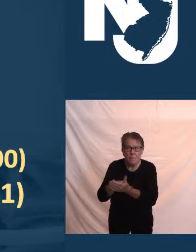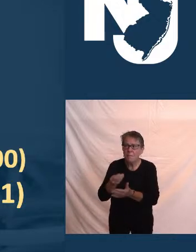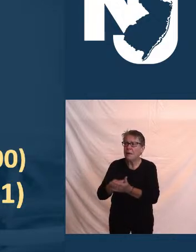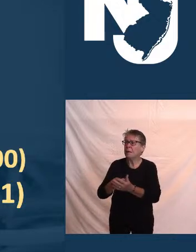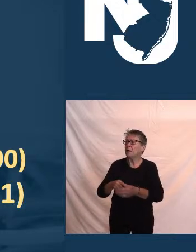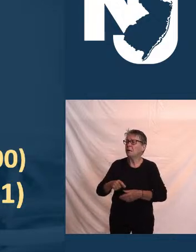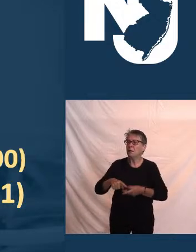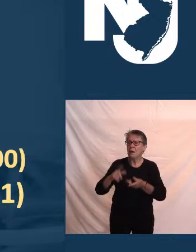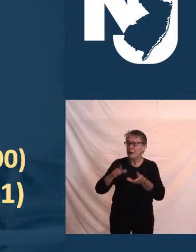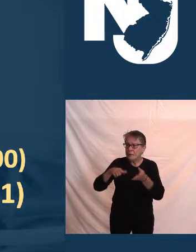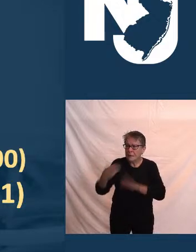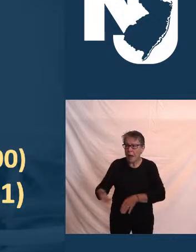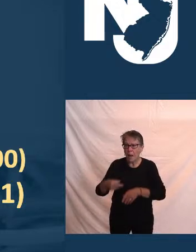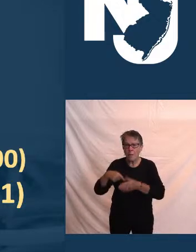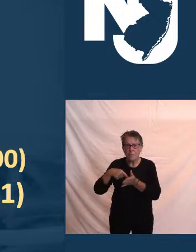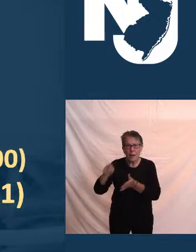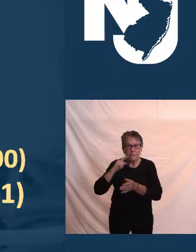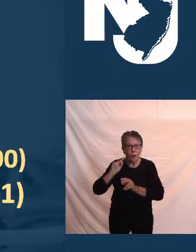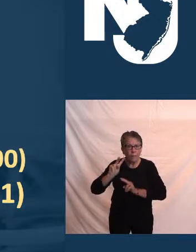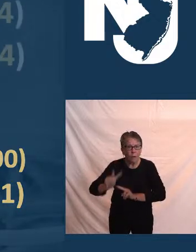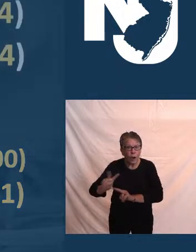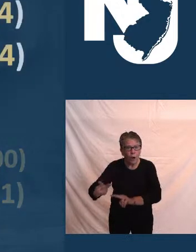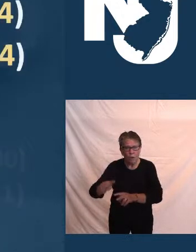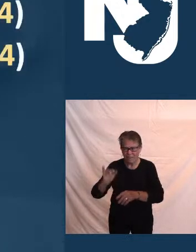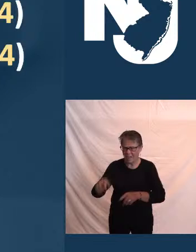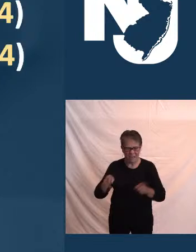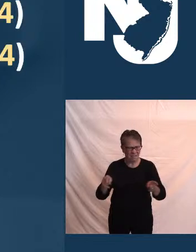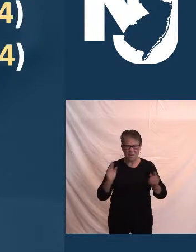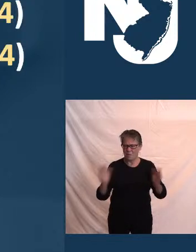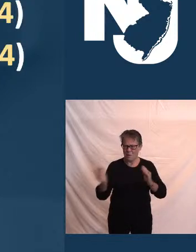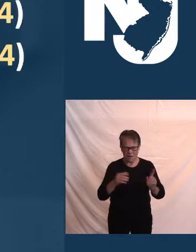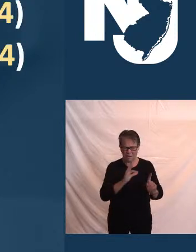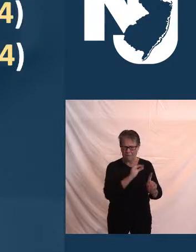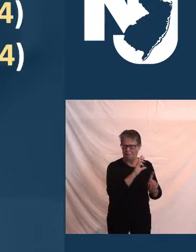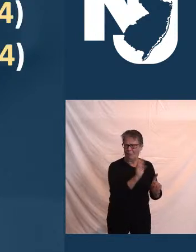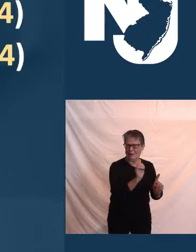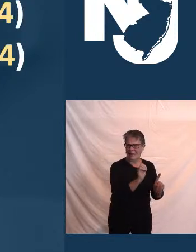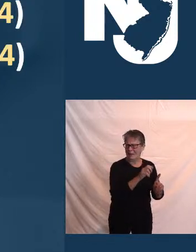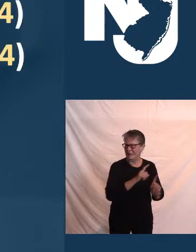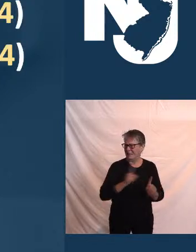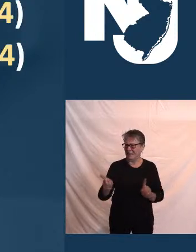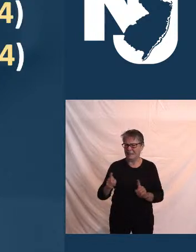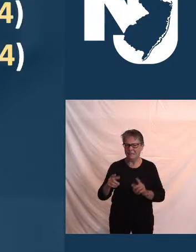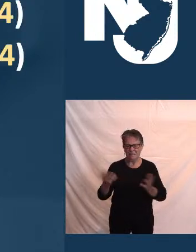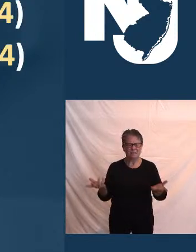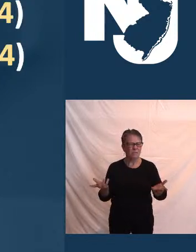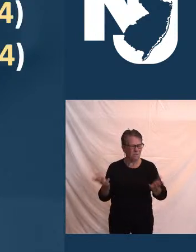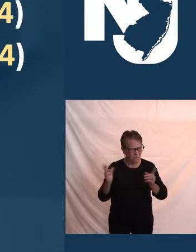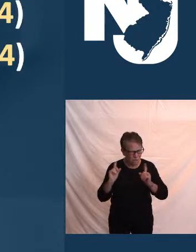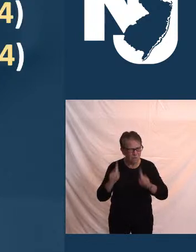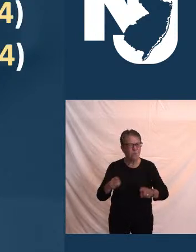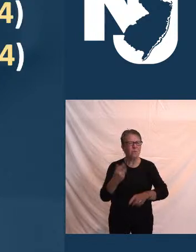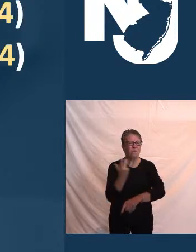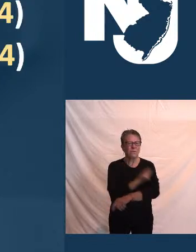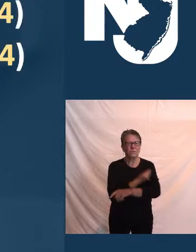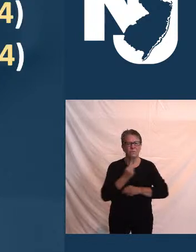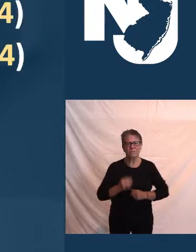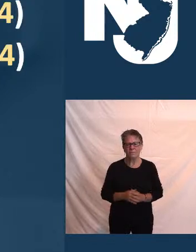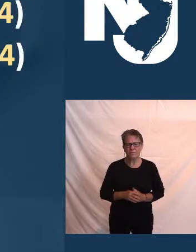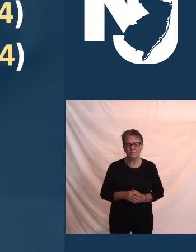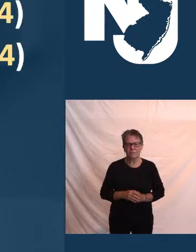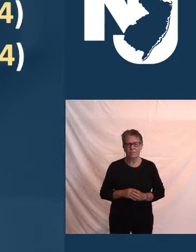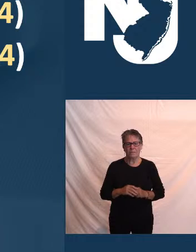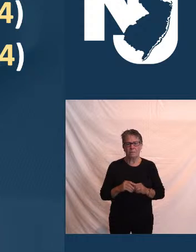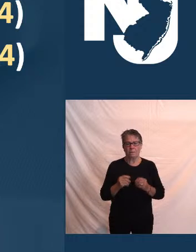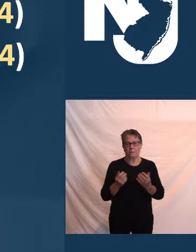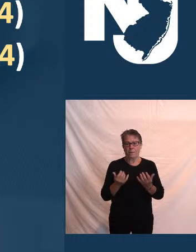on to other numbers for today. Here are the latest positive test results reported to the Department of Health. We continue to see